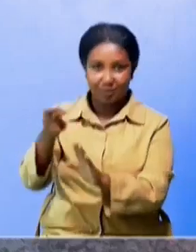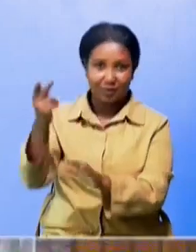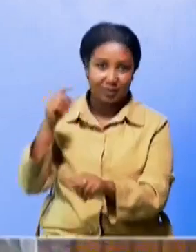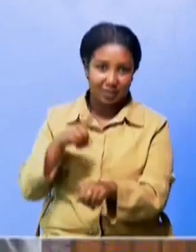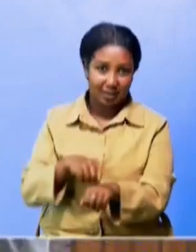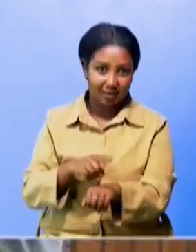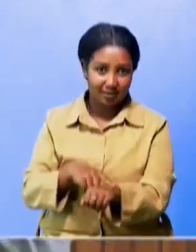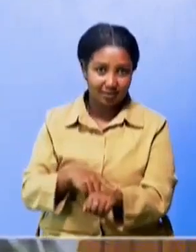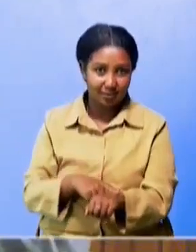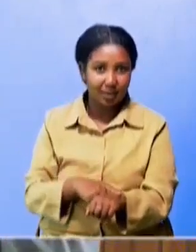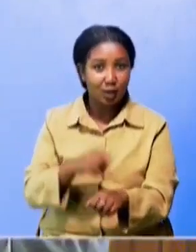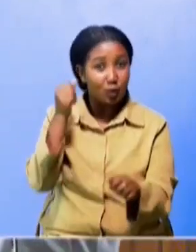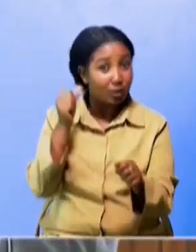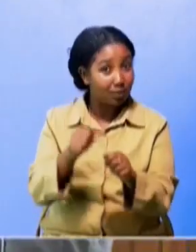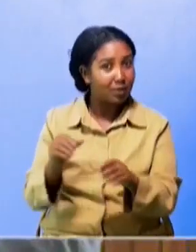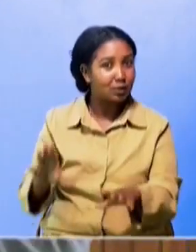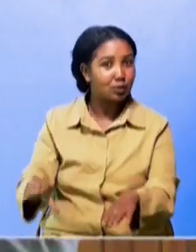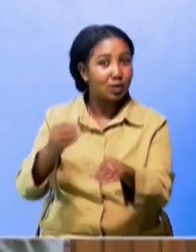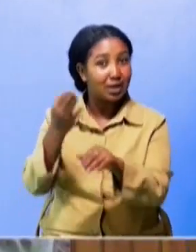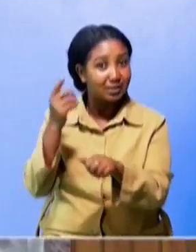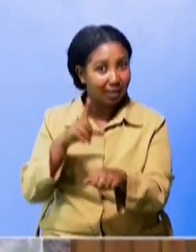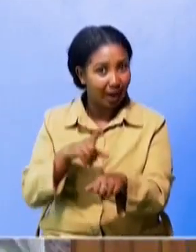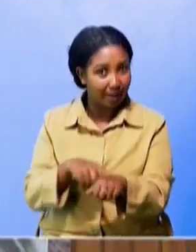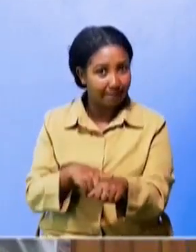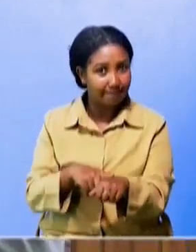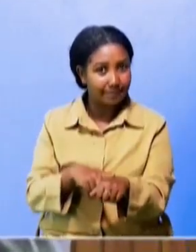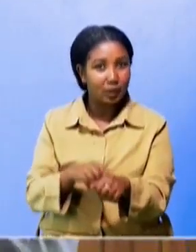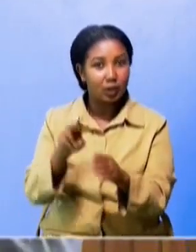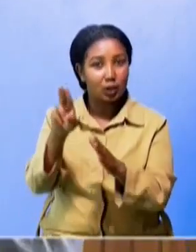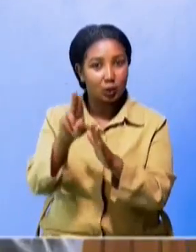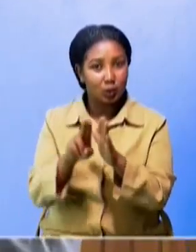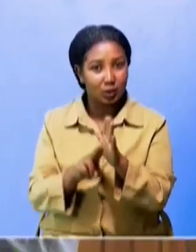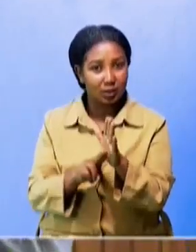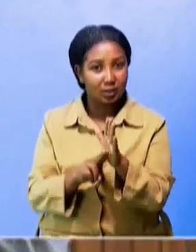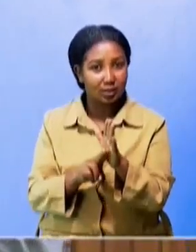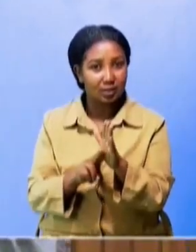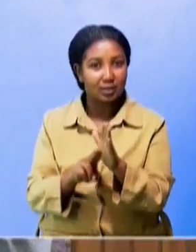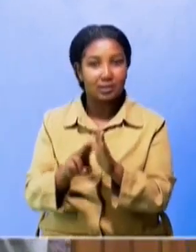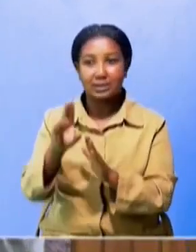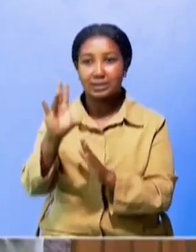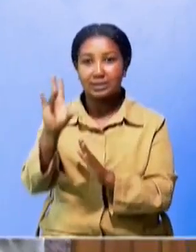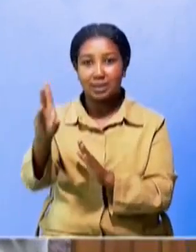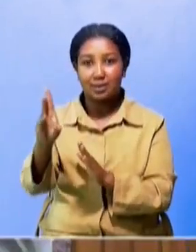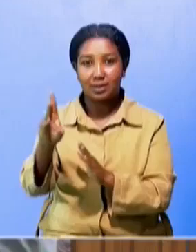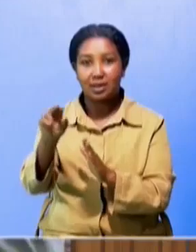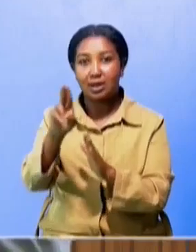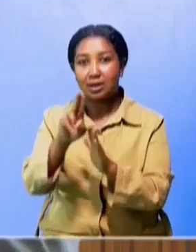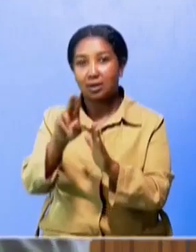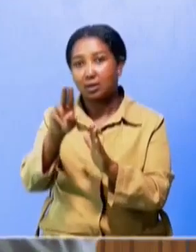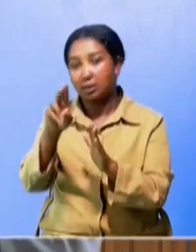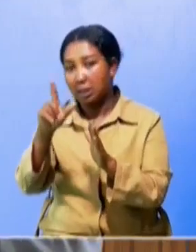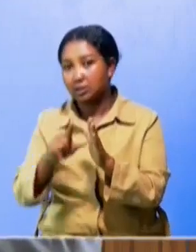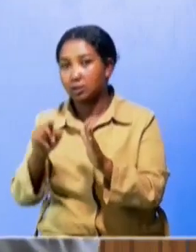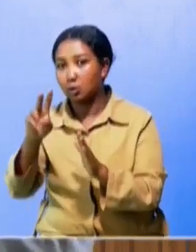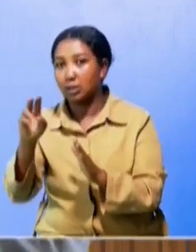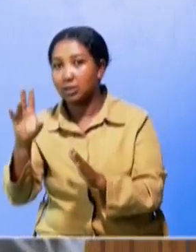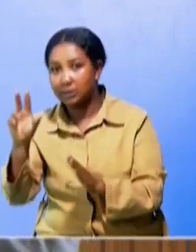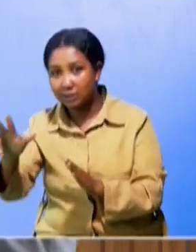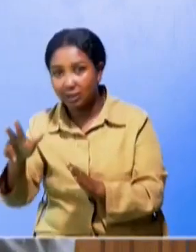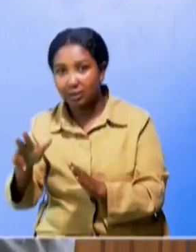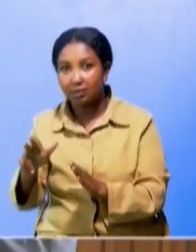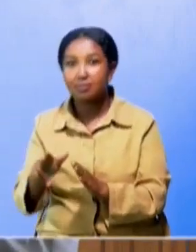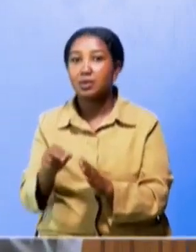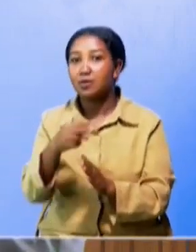time. You remember, students, last time in the unit 7, that is lesson 23, we learned about